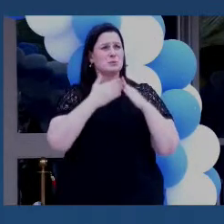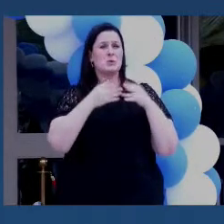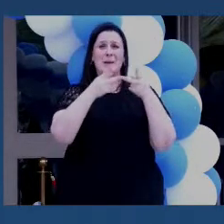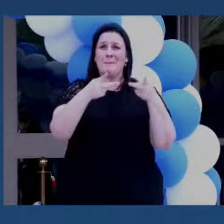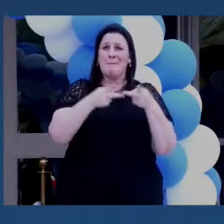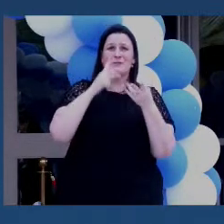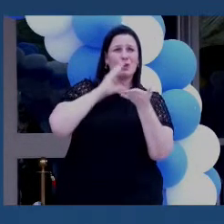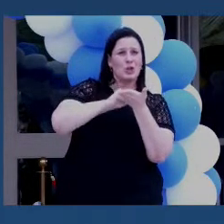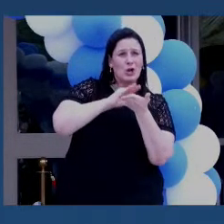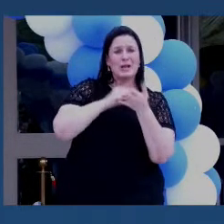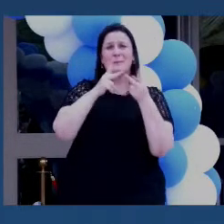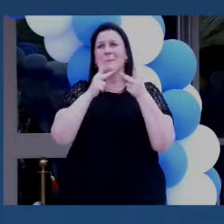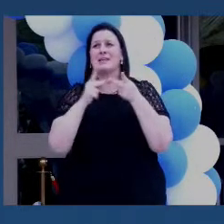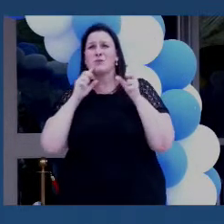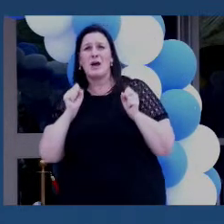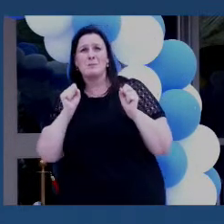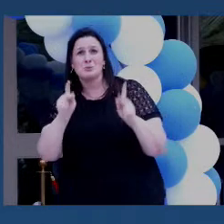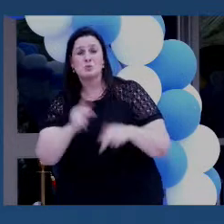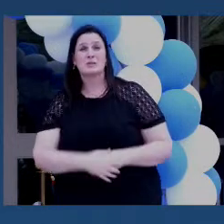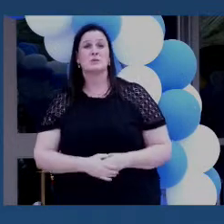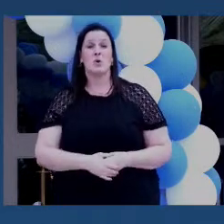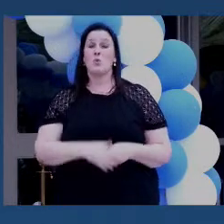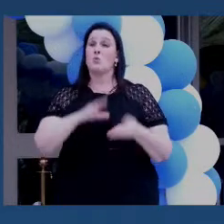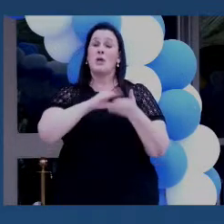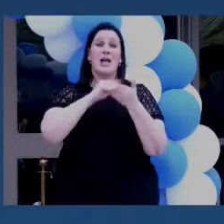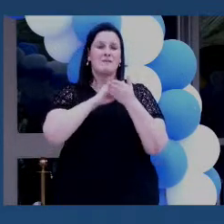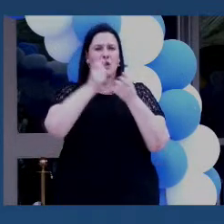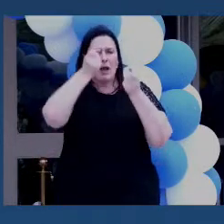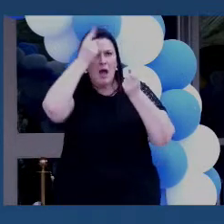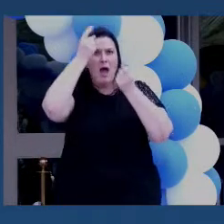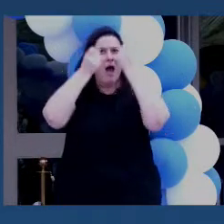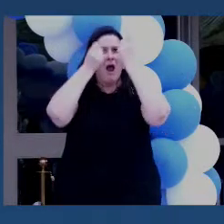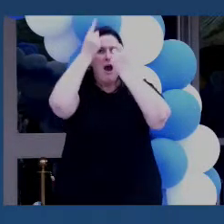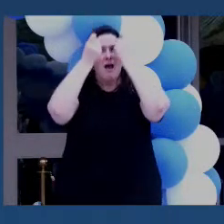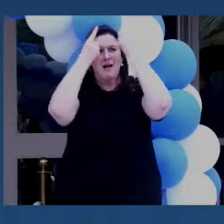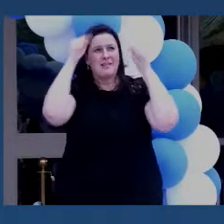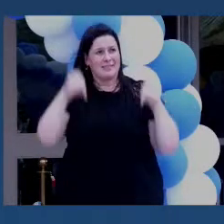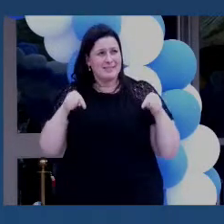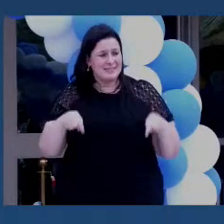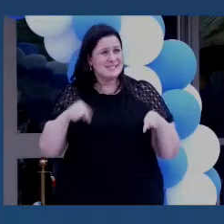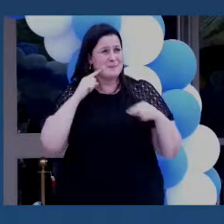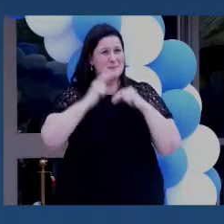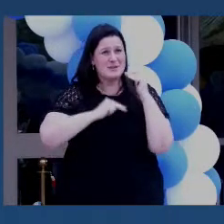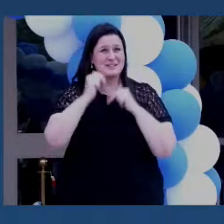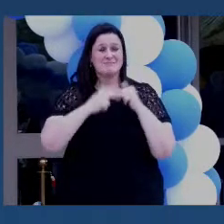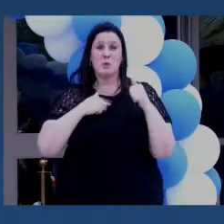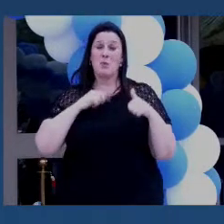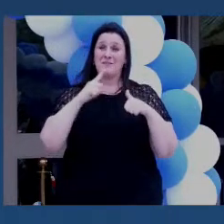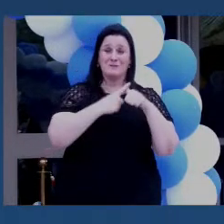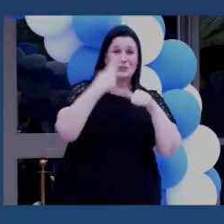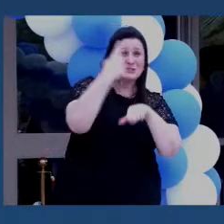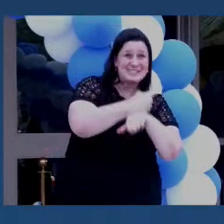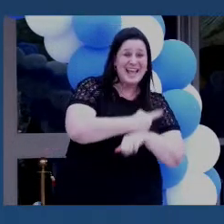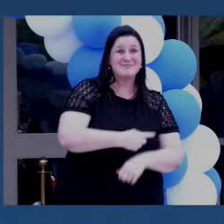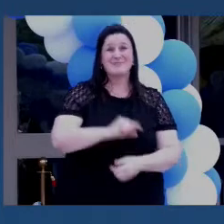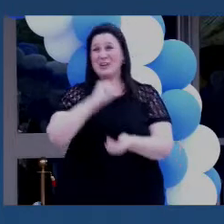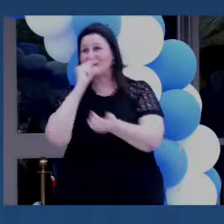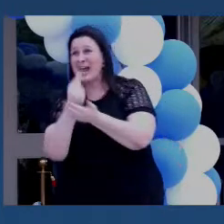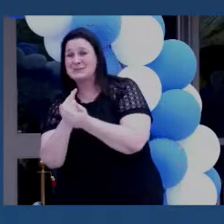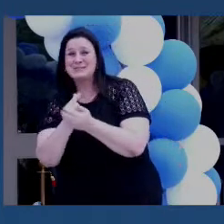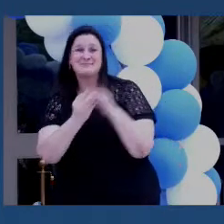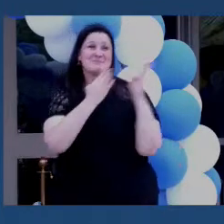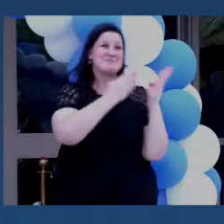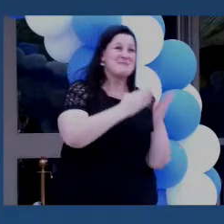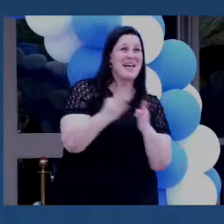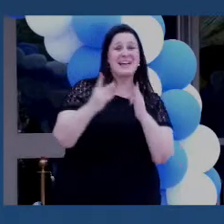opportunity. There will be learning breakthroughs in this building. There will be first days and graduations planned and celebrated in